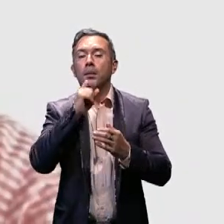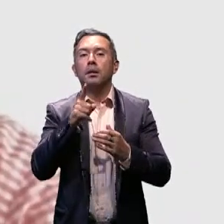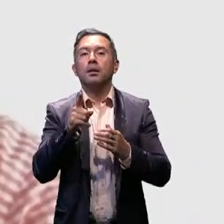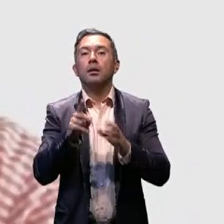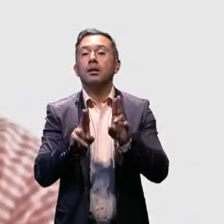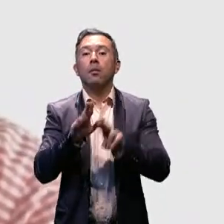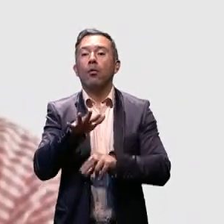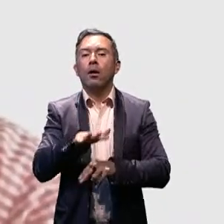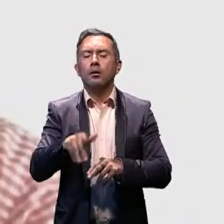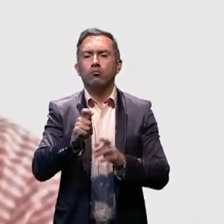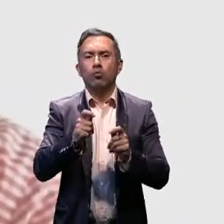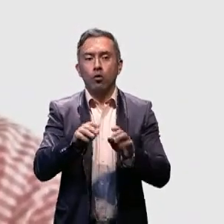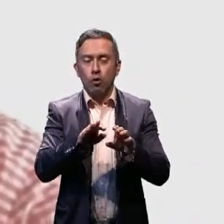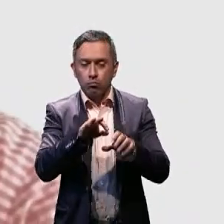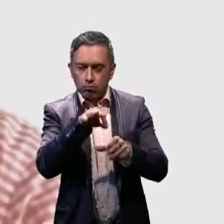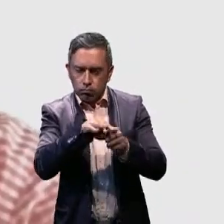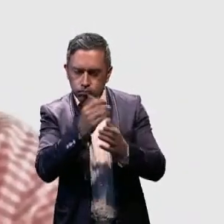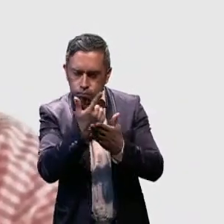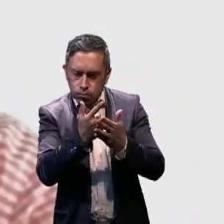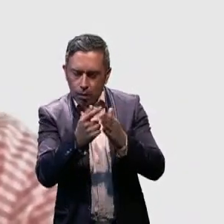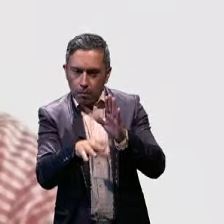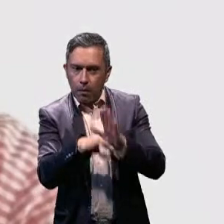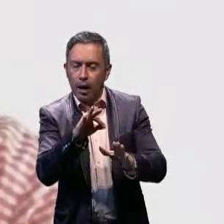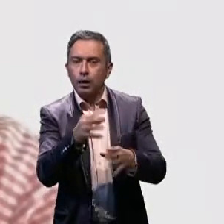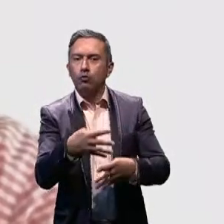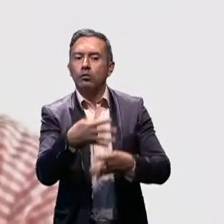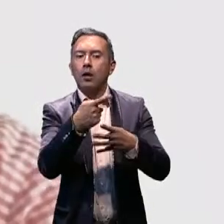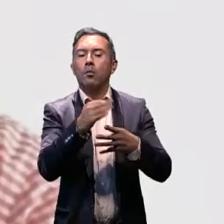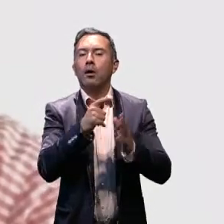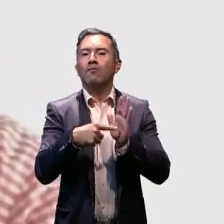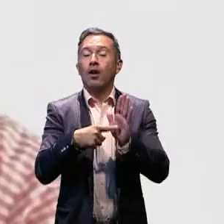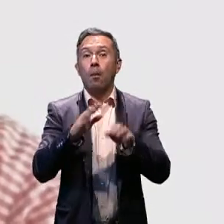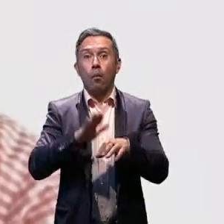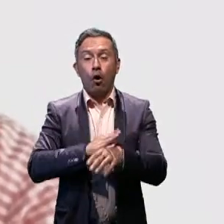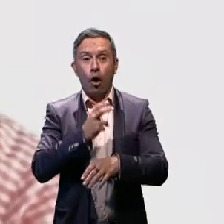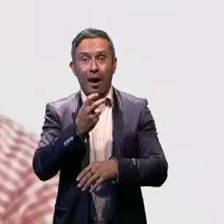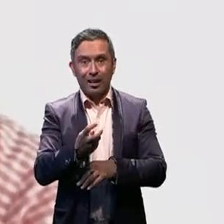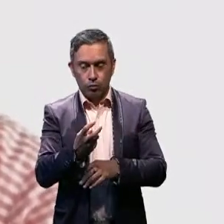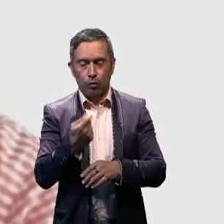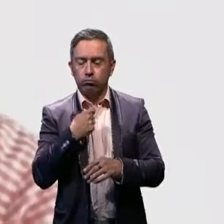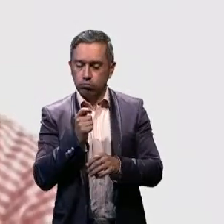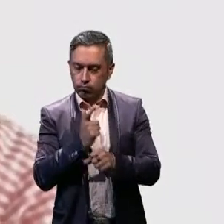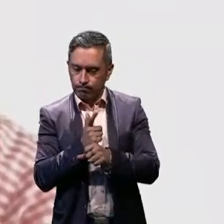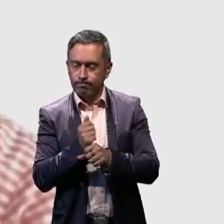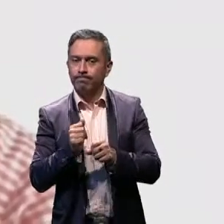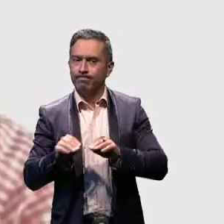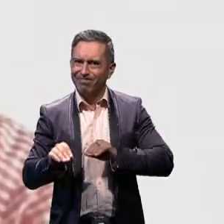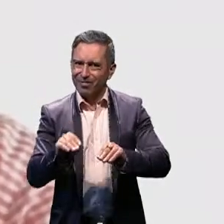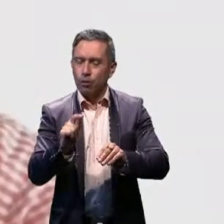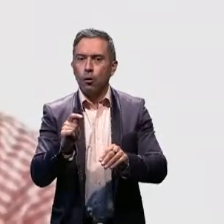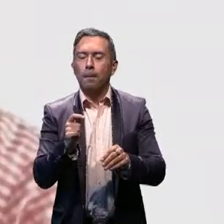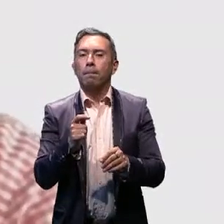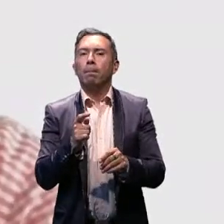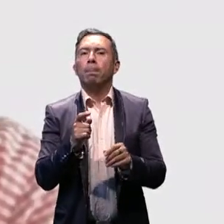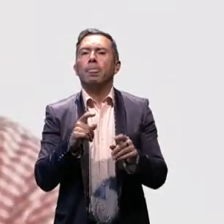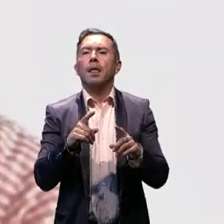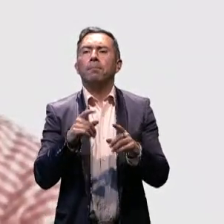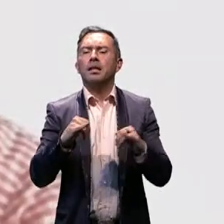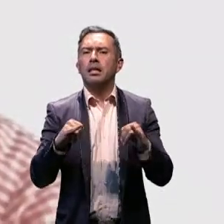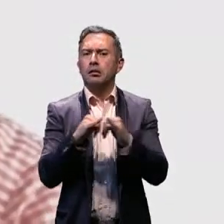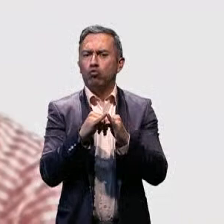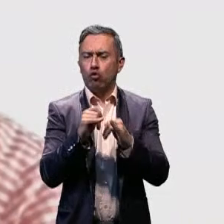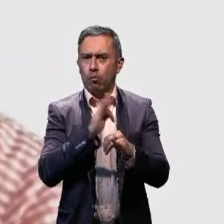processes, but we have to challenge effectiveness, results. That's why we have involved actively in order to strengthen